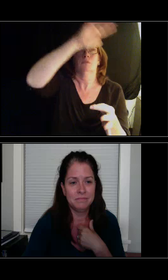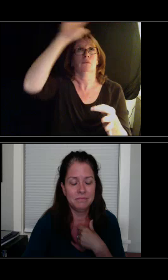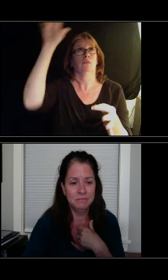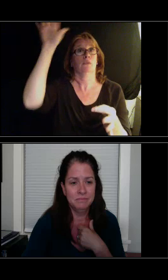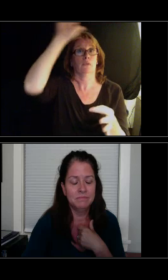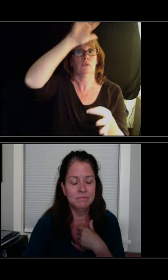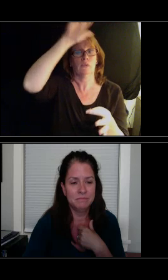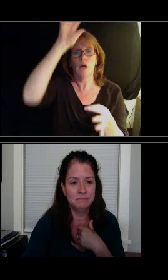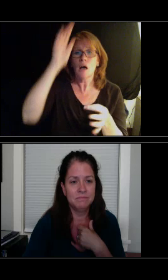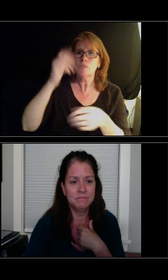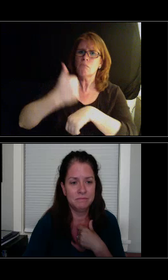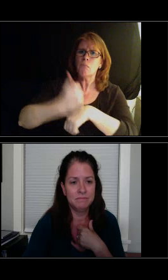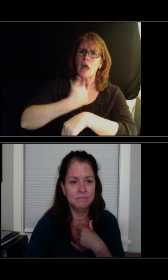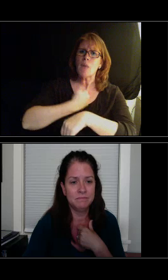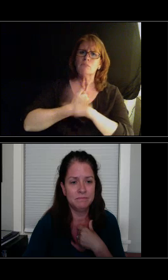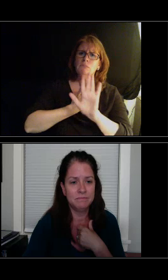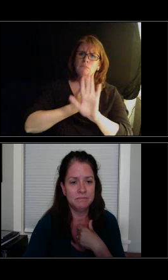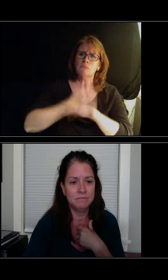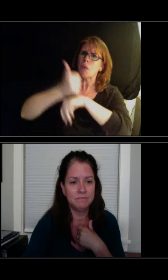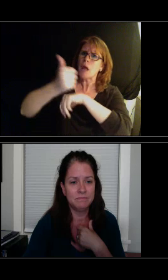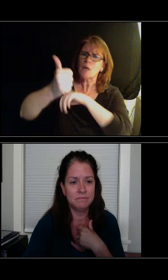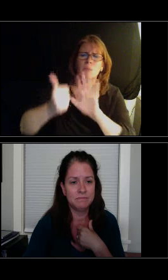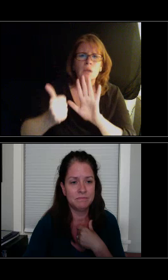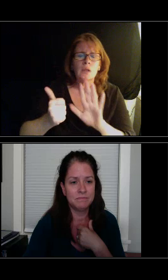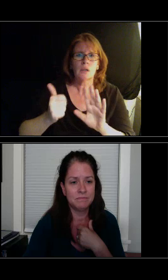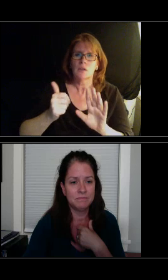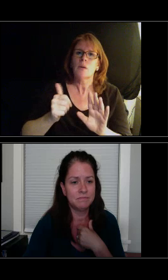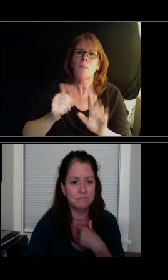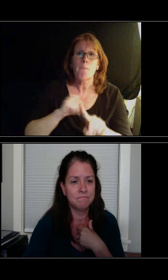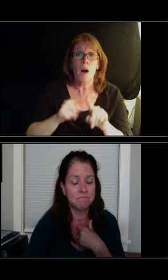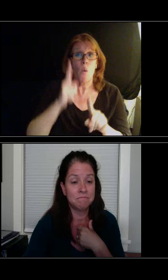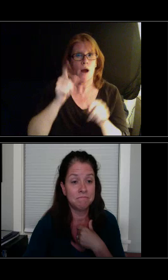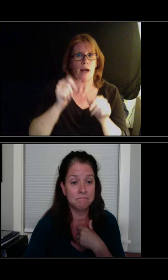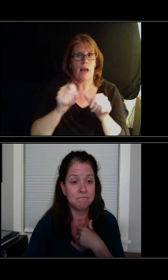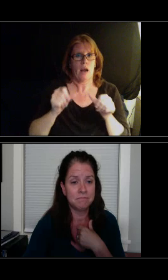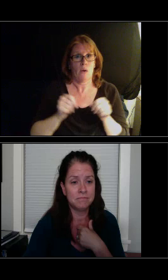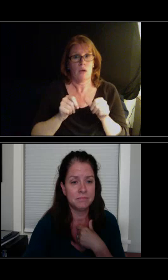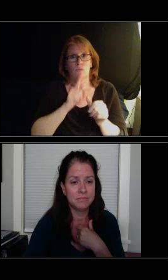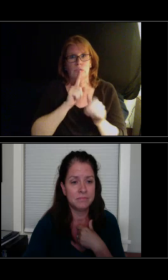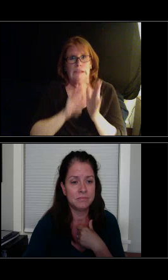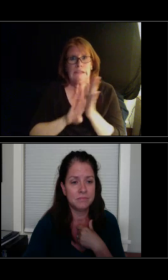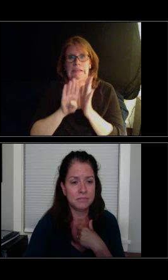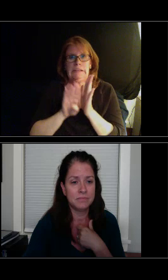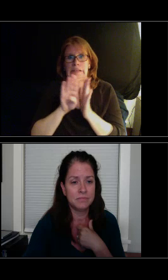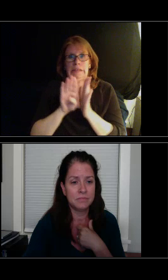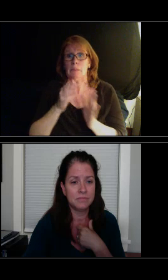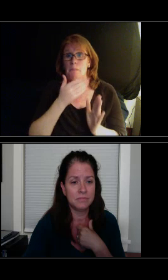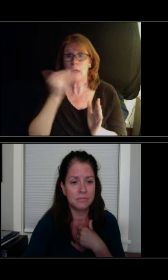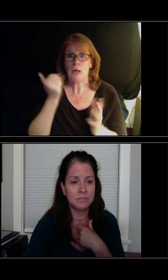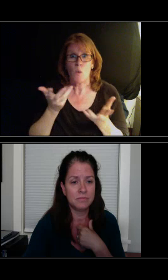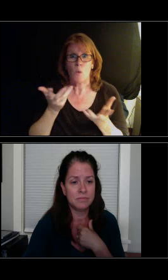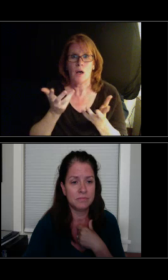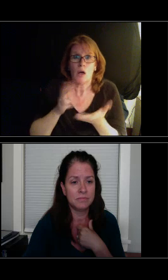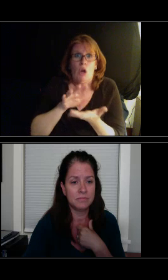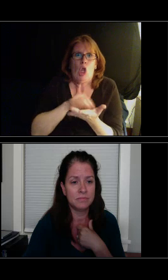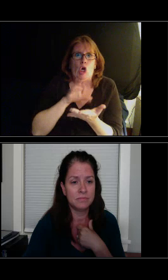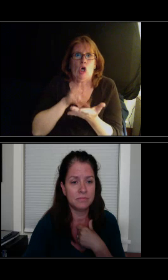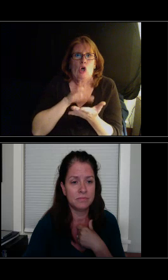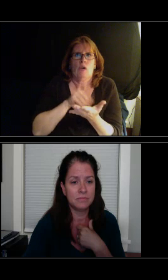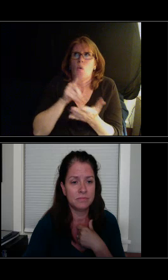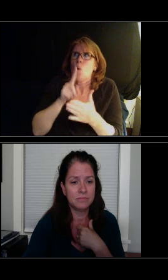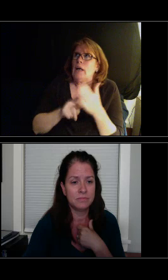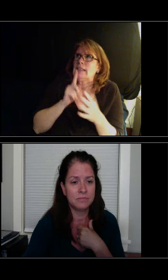values. And we're making decisions that are having effect on the system. And I'm not placing blame on one or the other, but it's